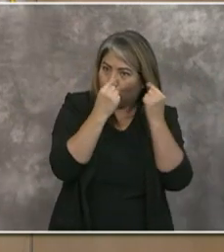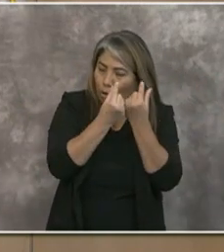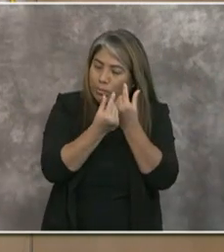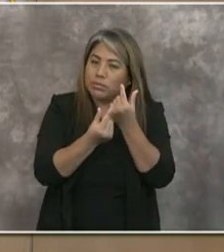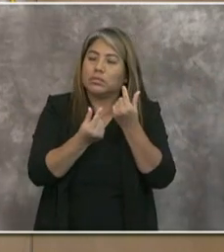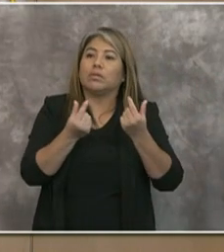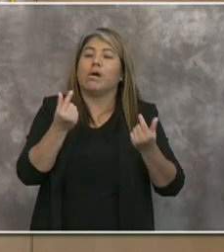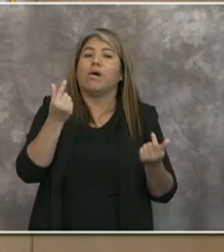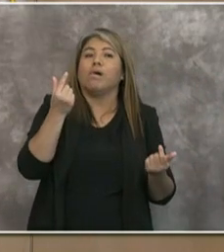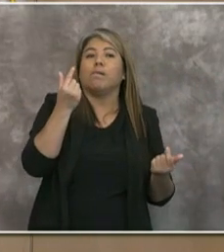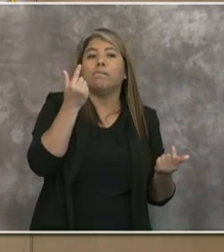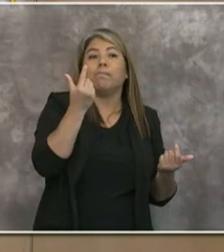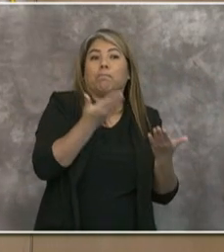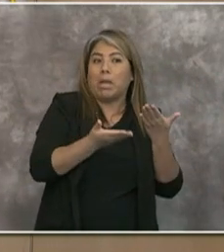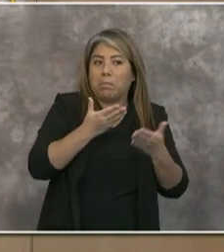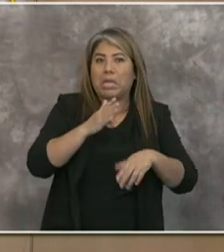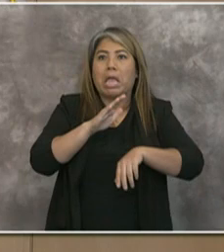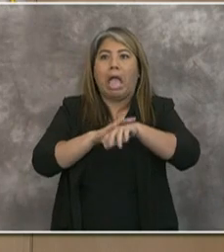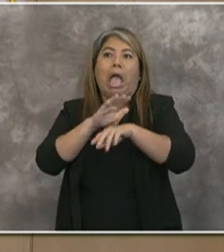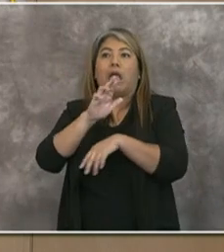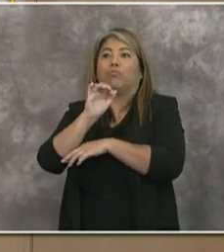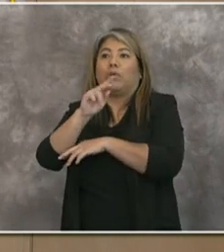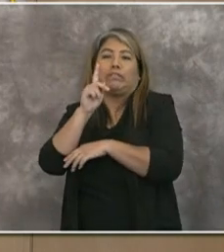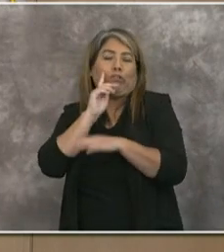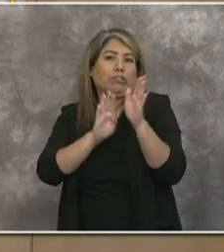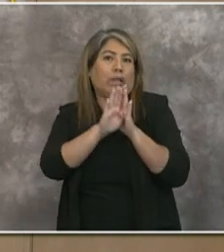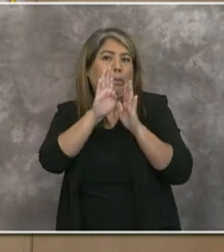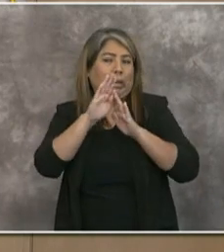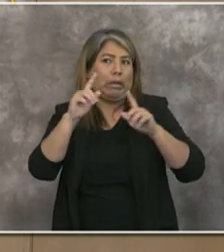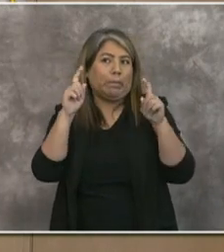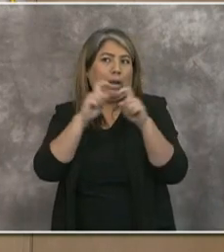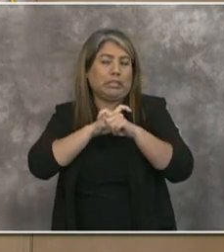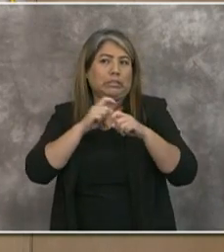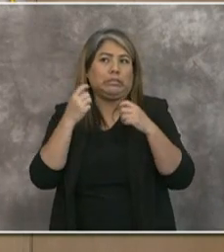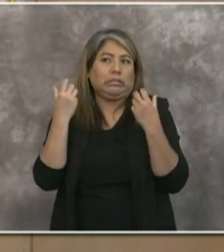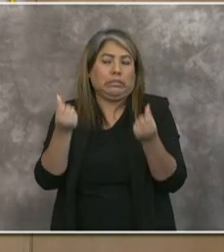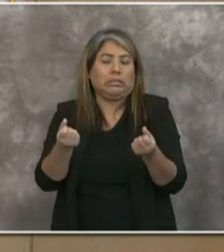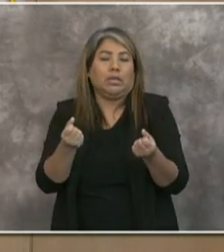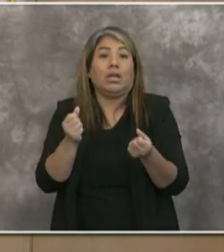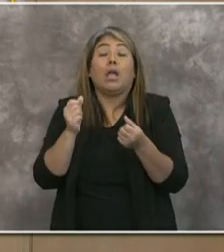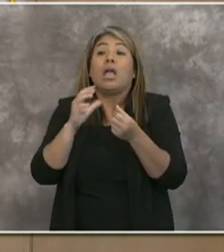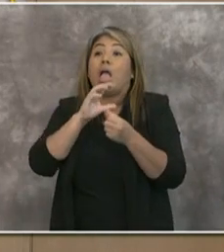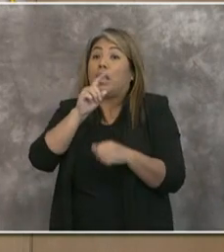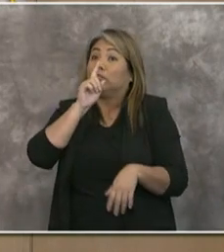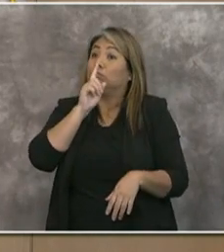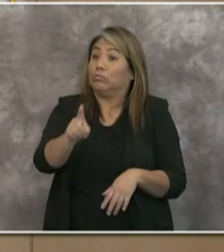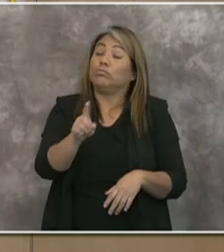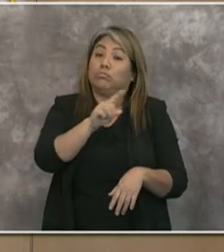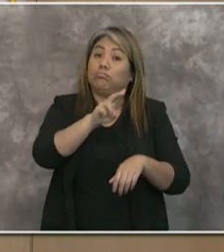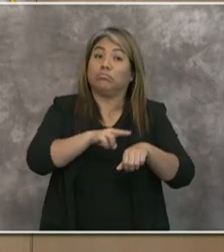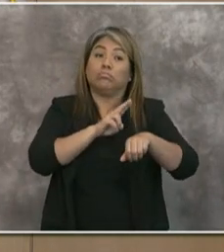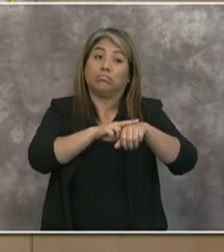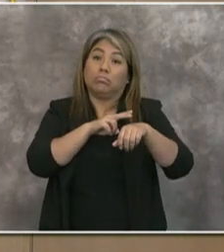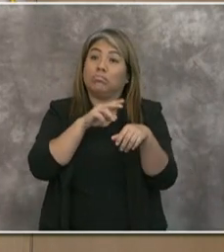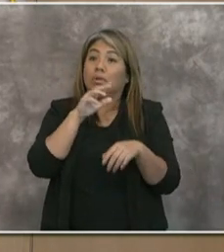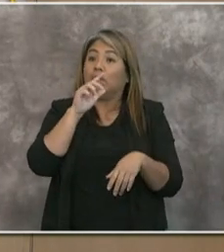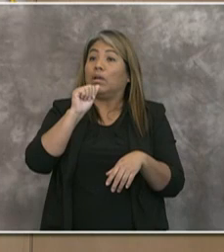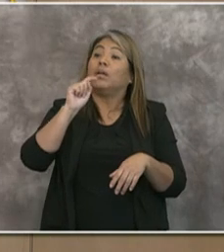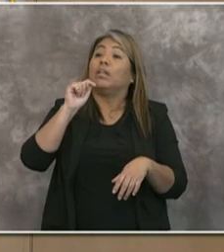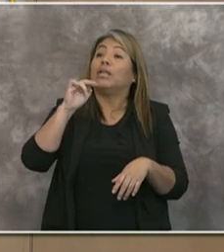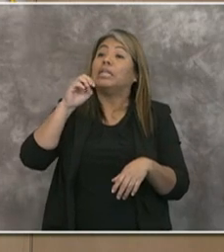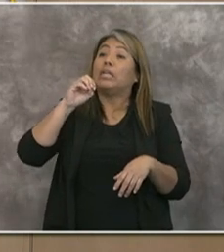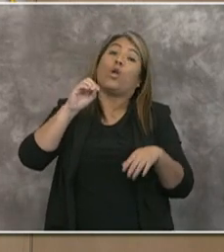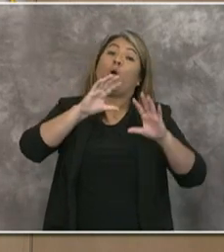at risk for developing complications. And certainly Latinos have high